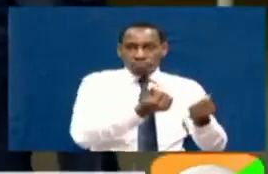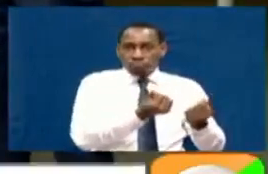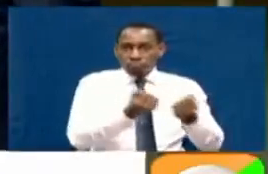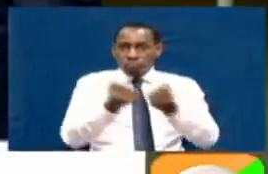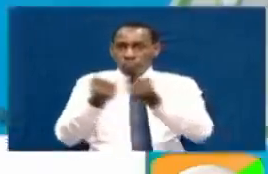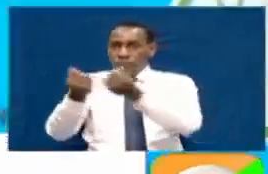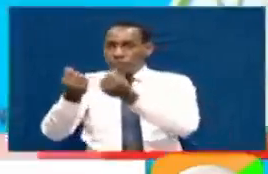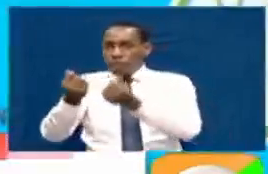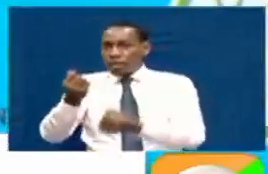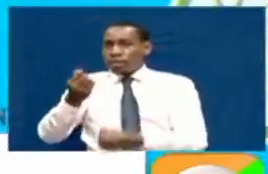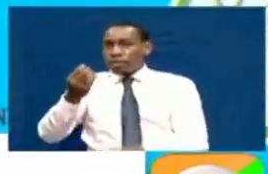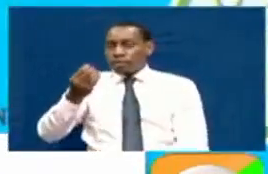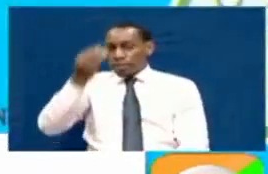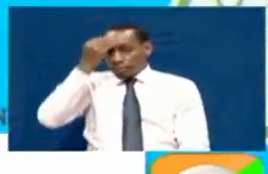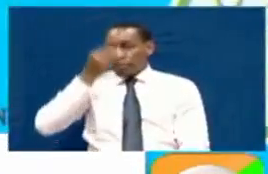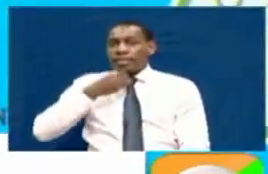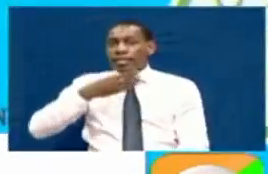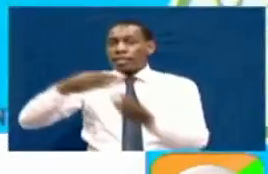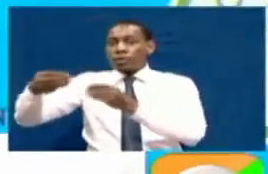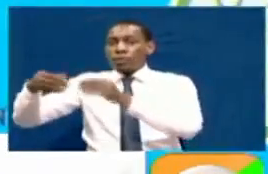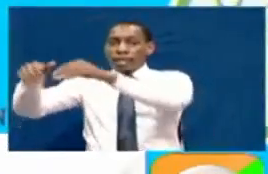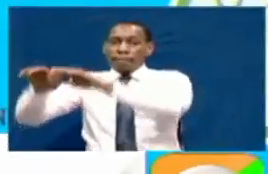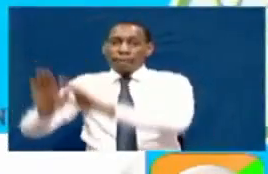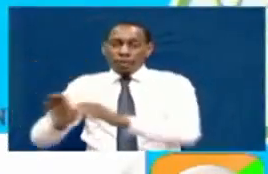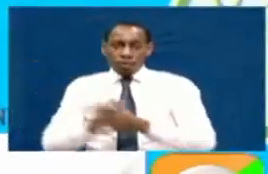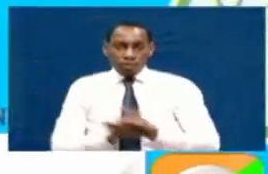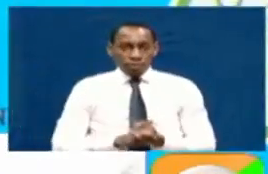pretending that they were attending a funeral,